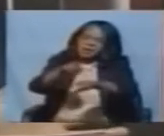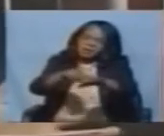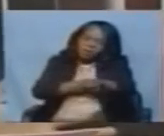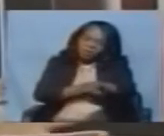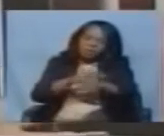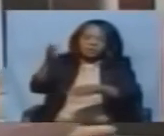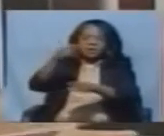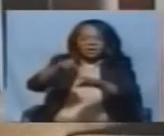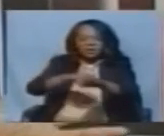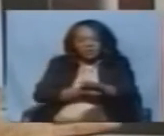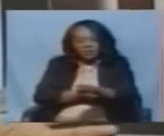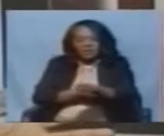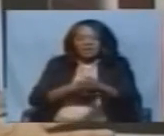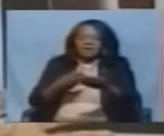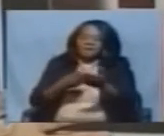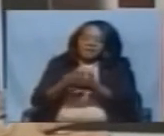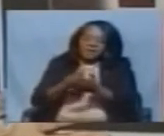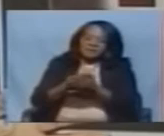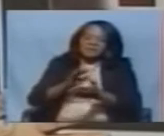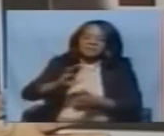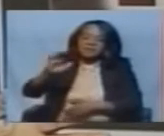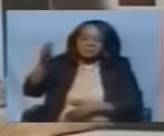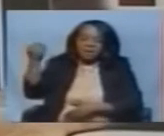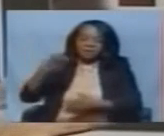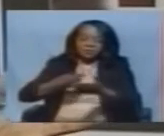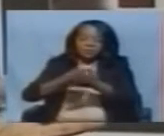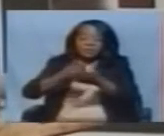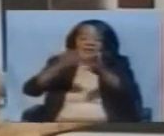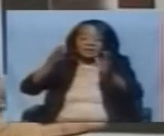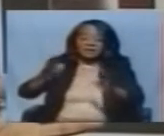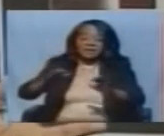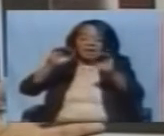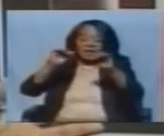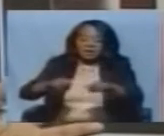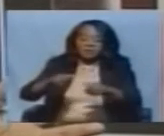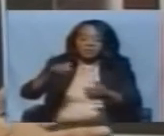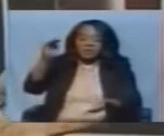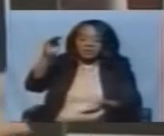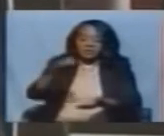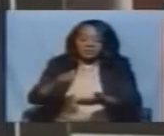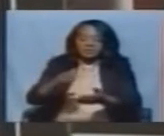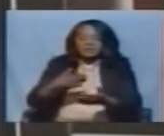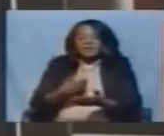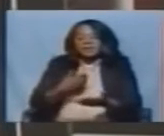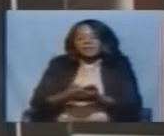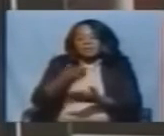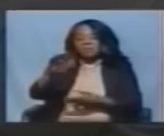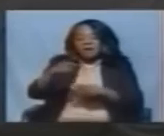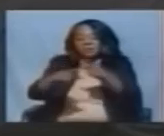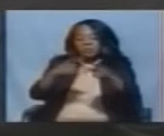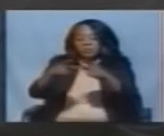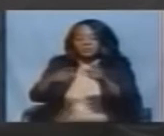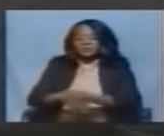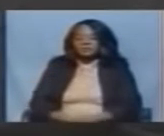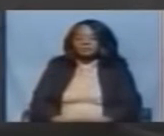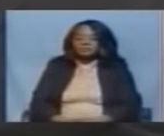year is over, and some funds are returned to the Treasury. Okay. Can we shorten the procurement process, public procurement process? You know, Grevazio,